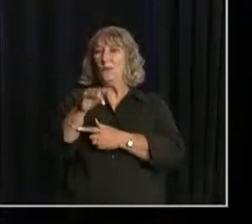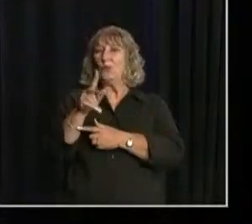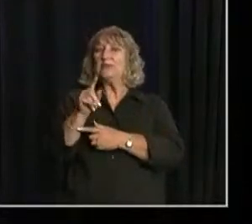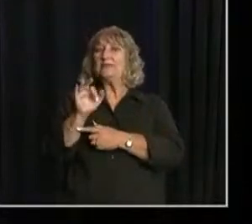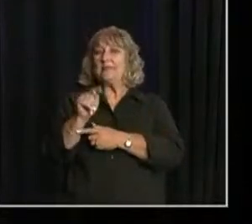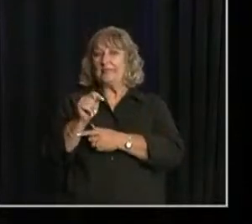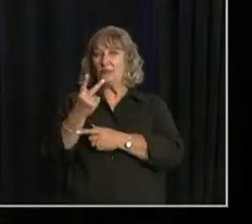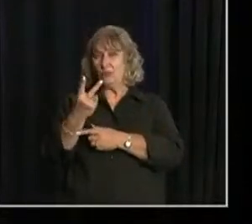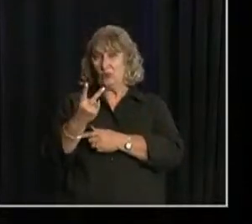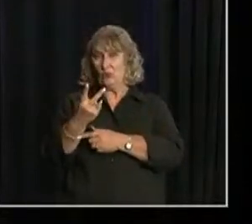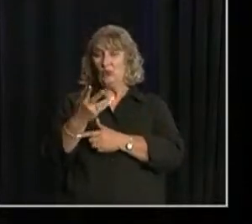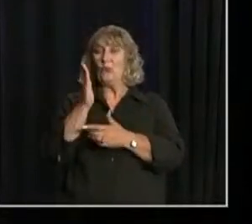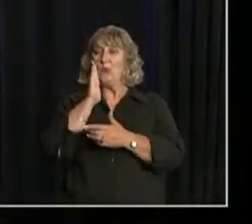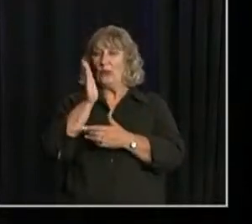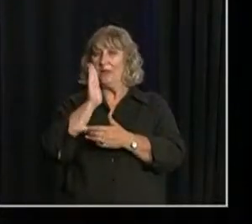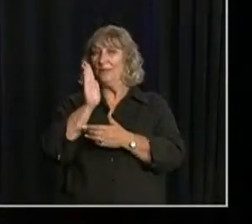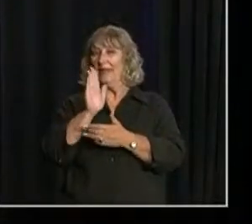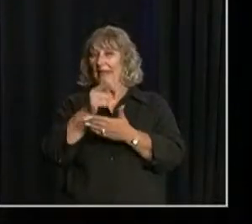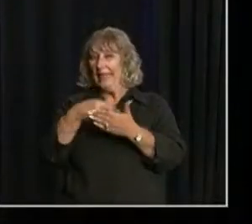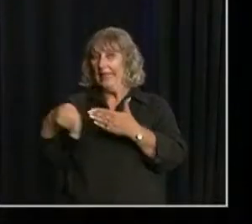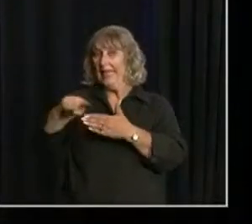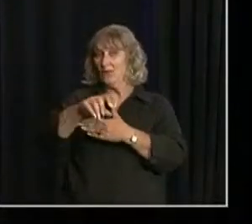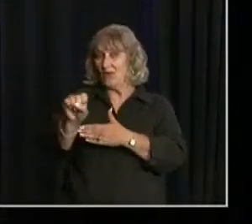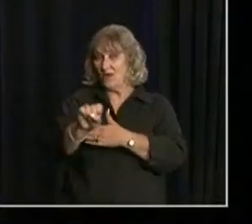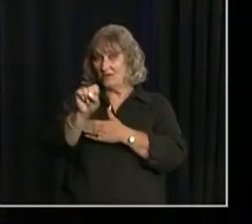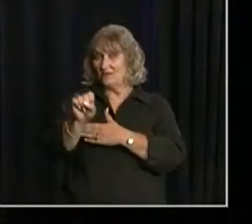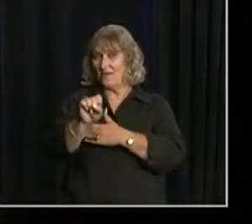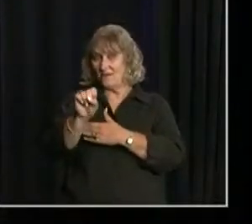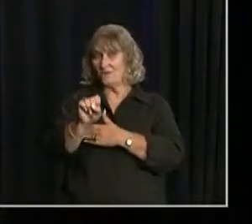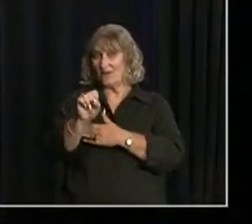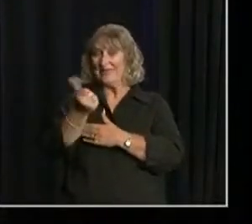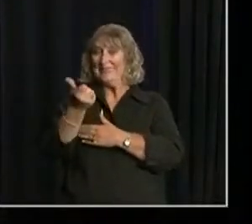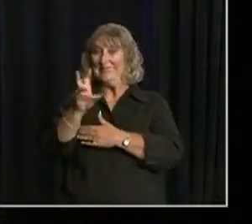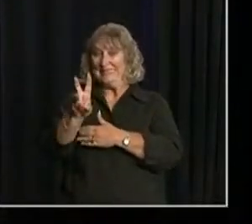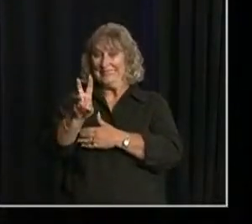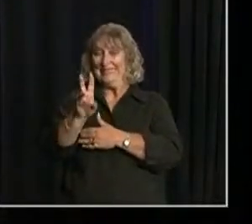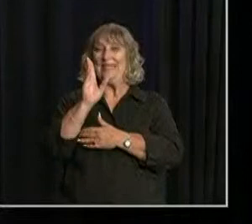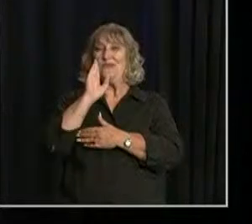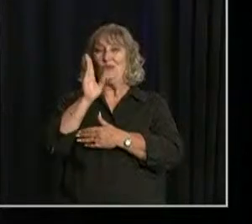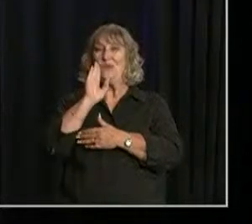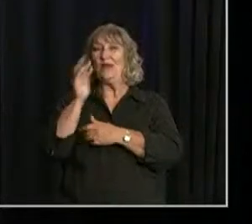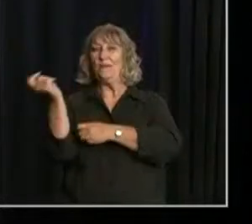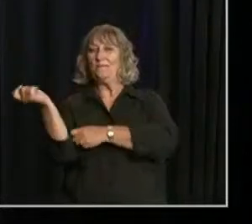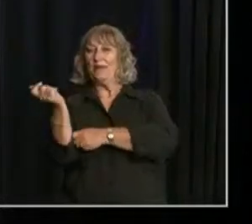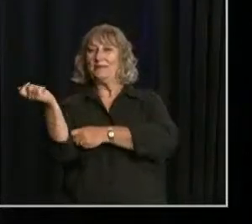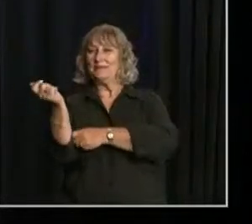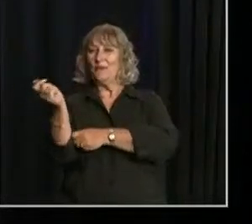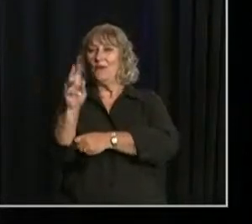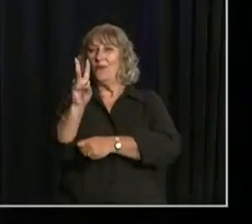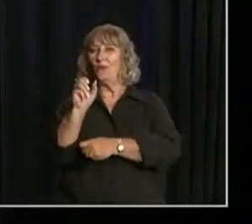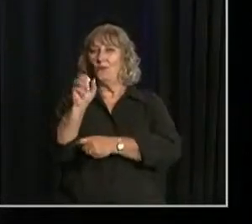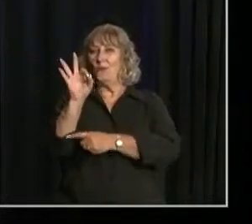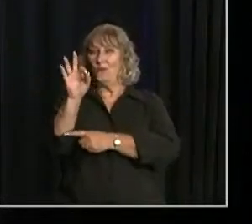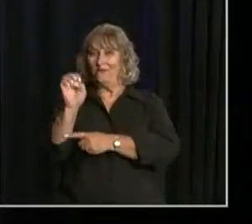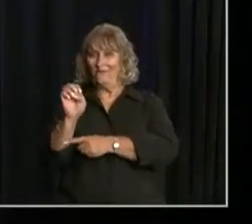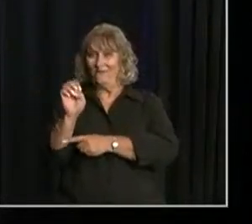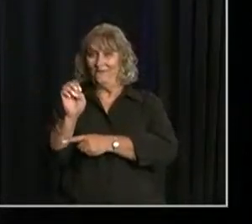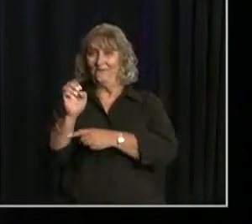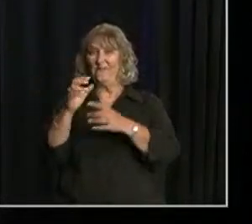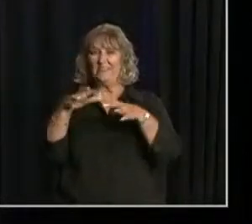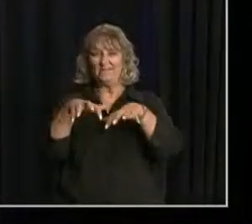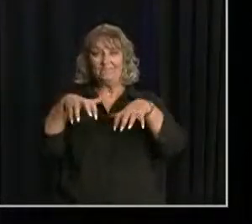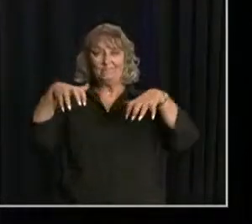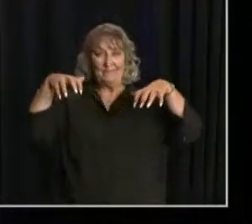but the following Saturday, the 16th, at Nelson Wolff Stadium. That's going to be going on all day from about 9 to 2 on